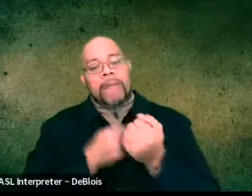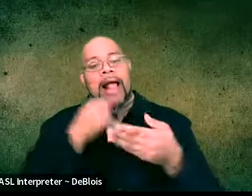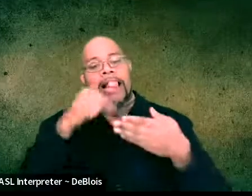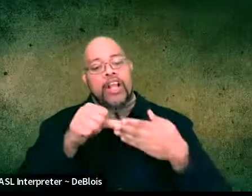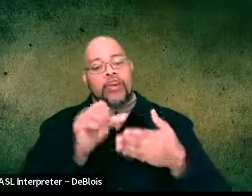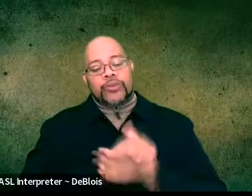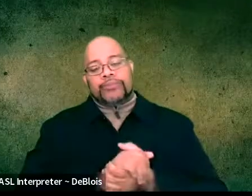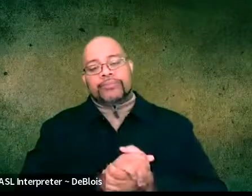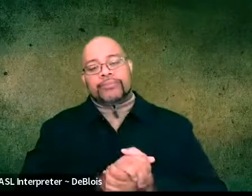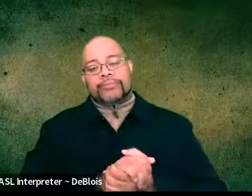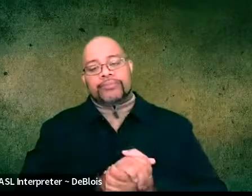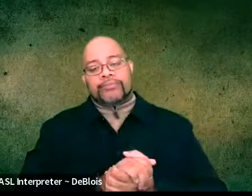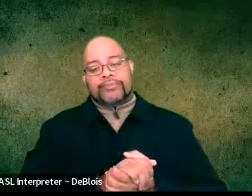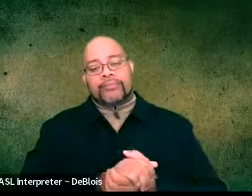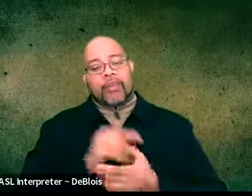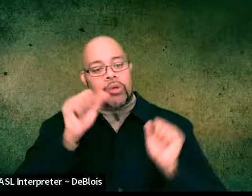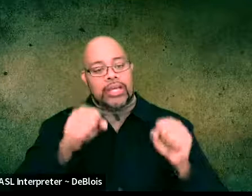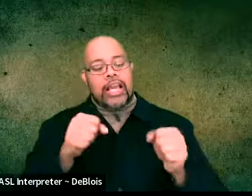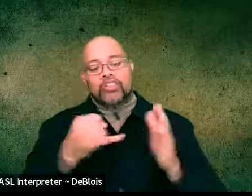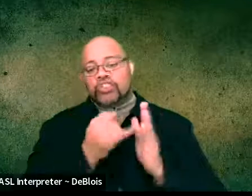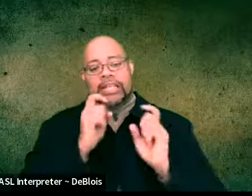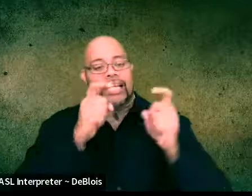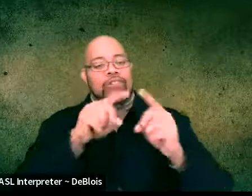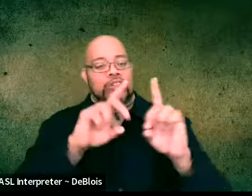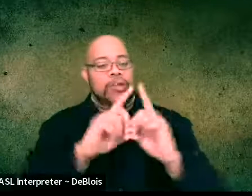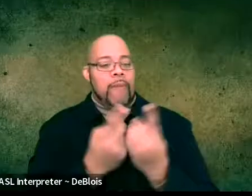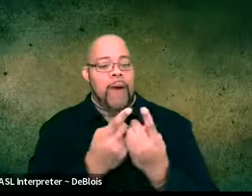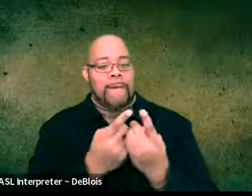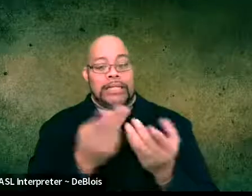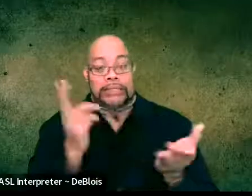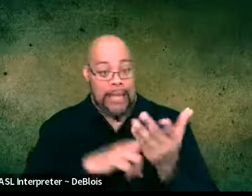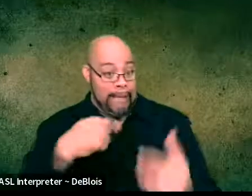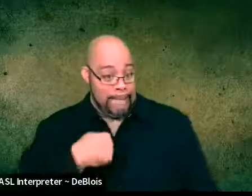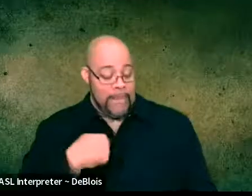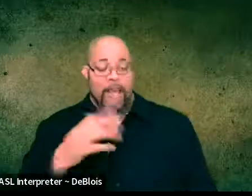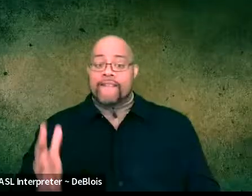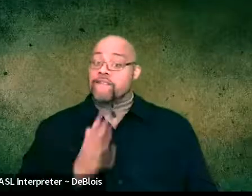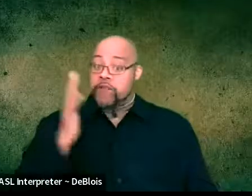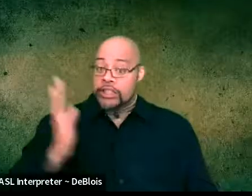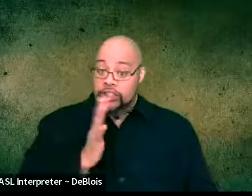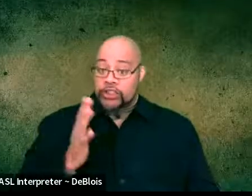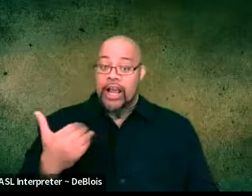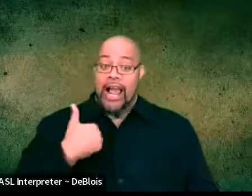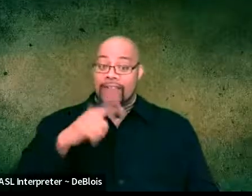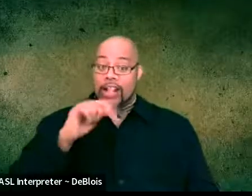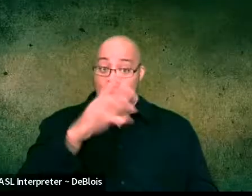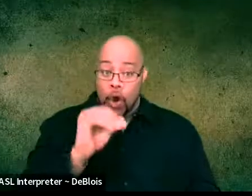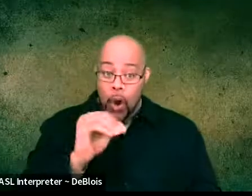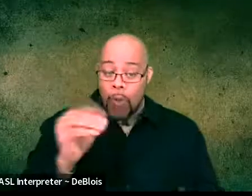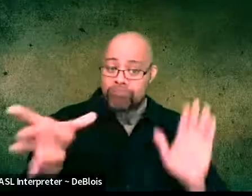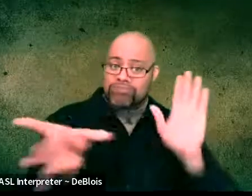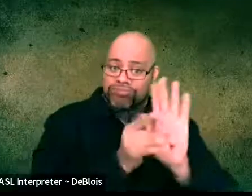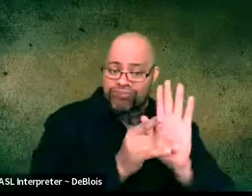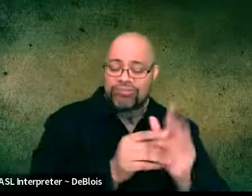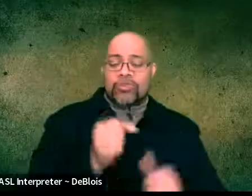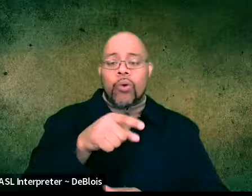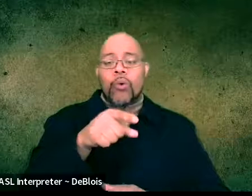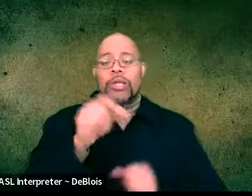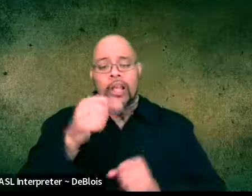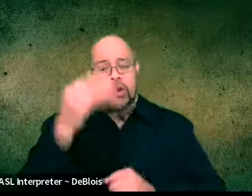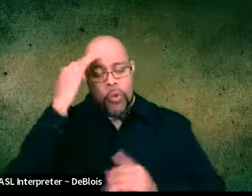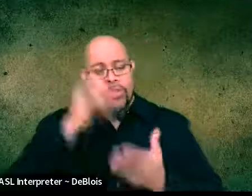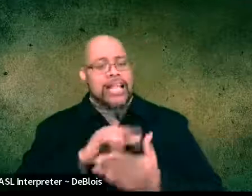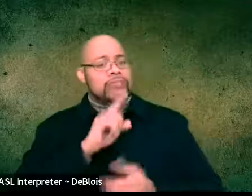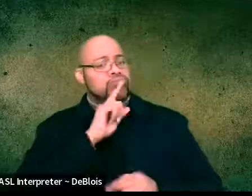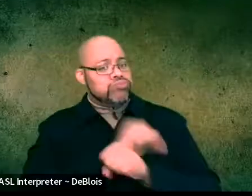letter and then you could just give it to your department and it's signed by me. It's official. We got the logo on there, and so they can know that this